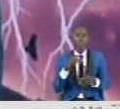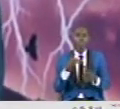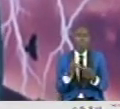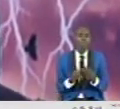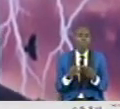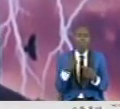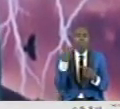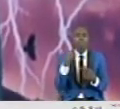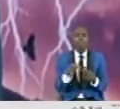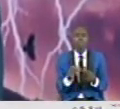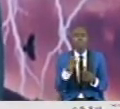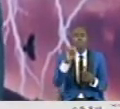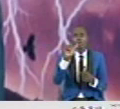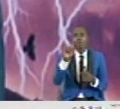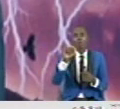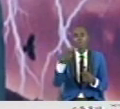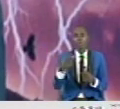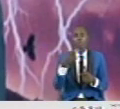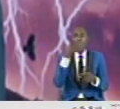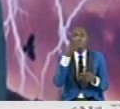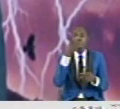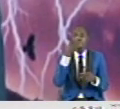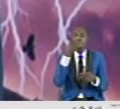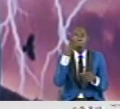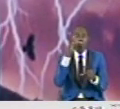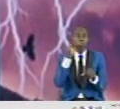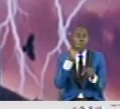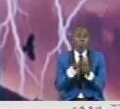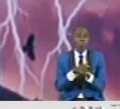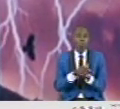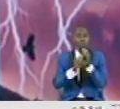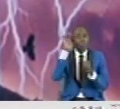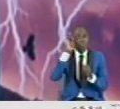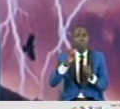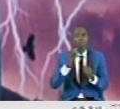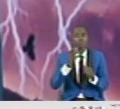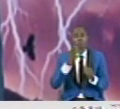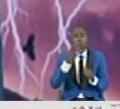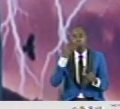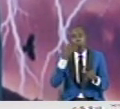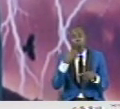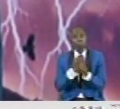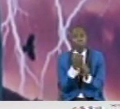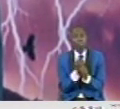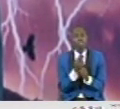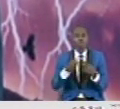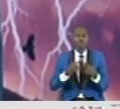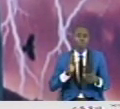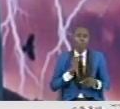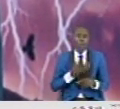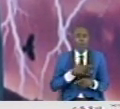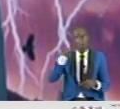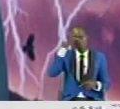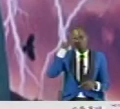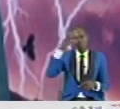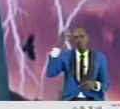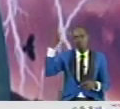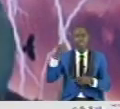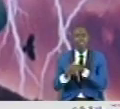where to Our Father Abraham 74 that 74